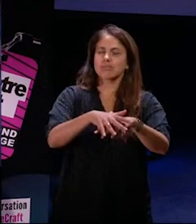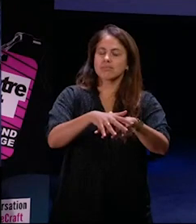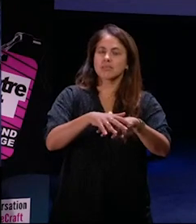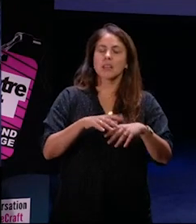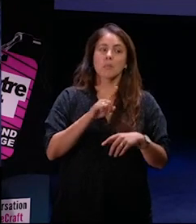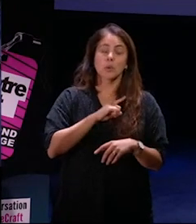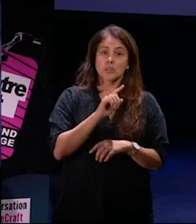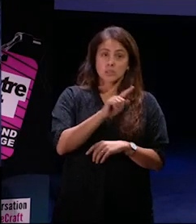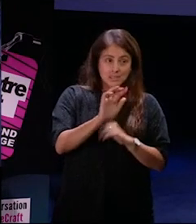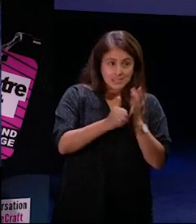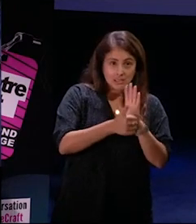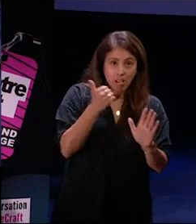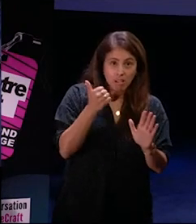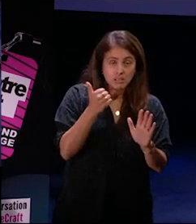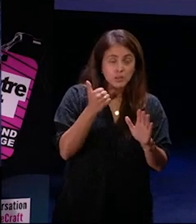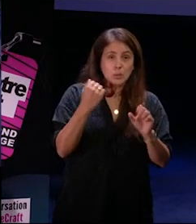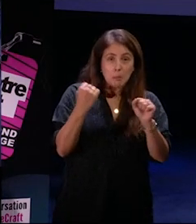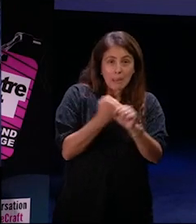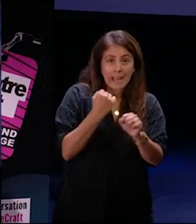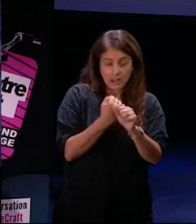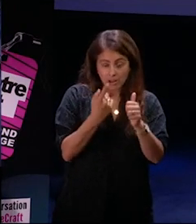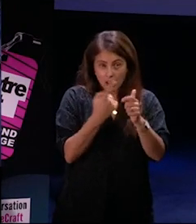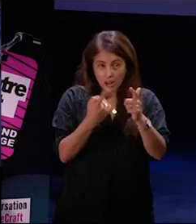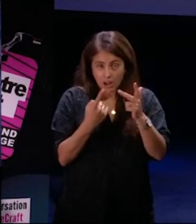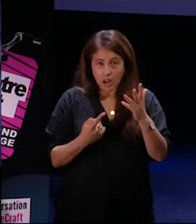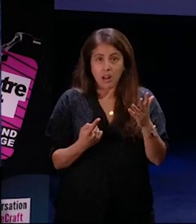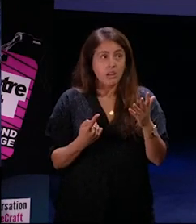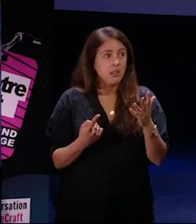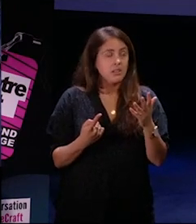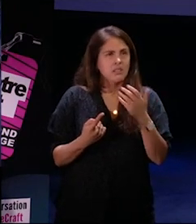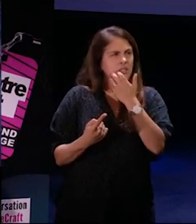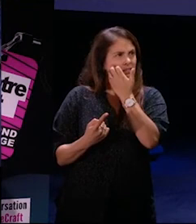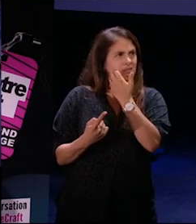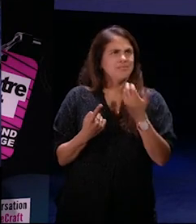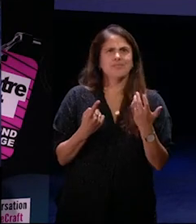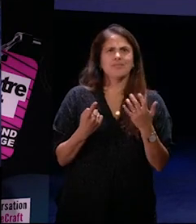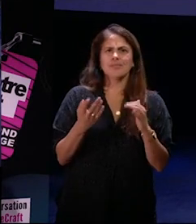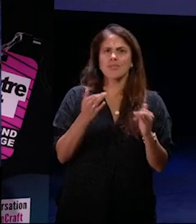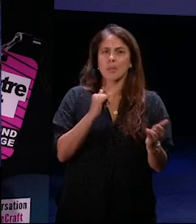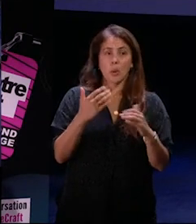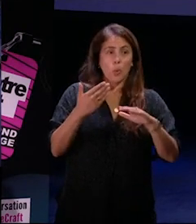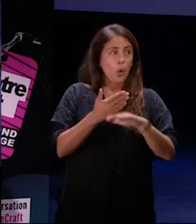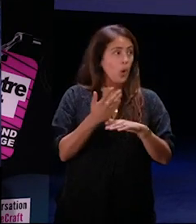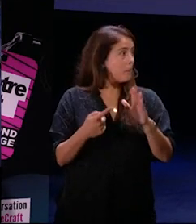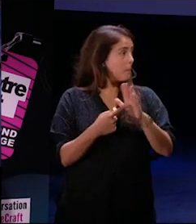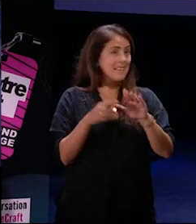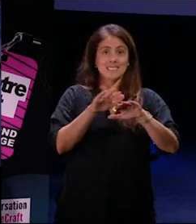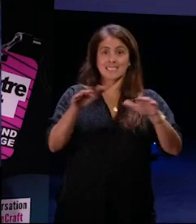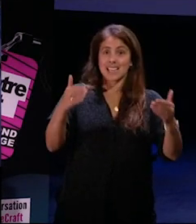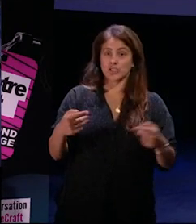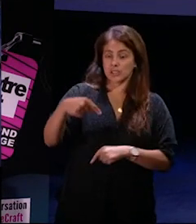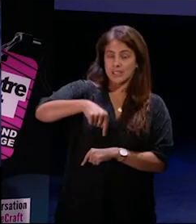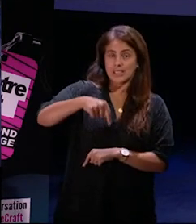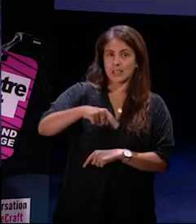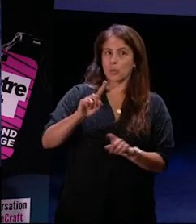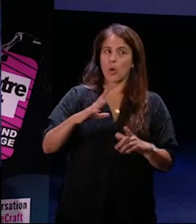the skills that you need to do all of this work, even when you're on a, you know, I think sometimes working on the main stage here, the thing that prepared